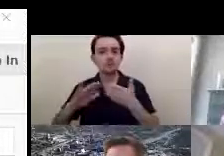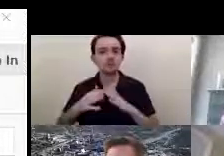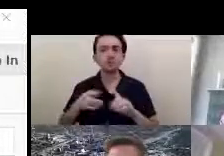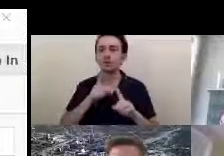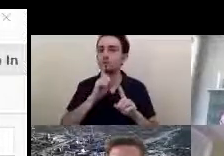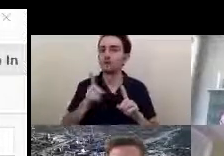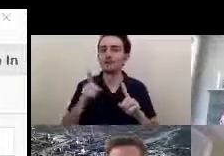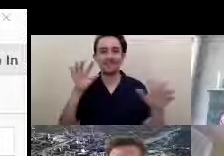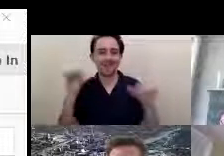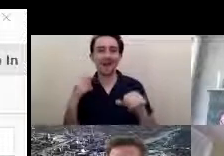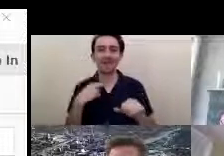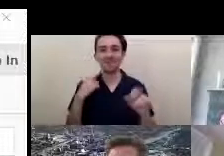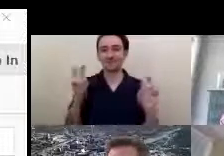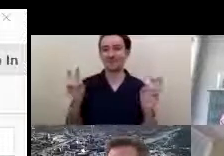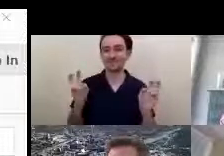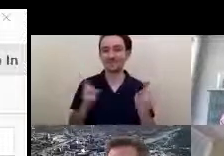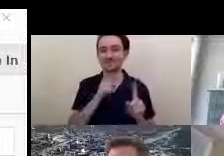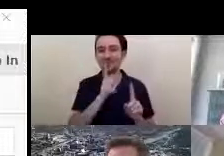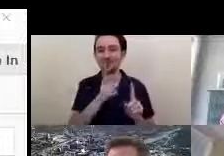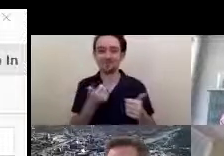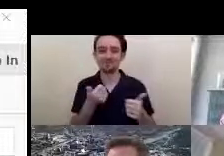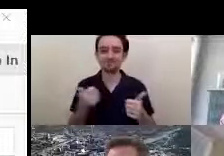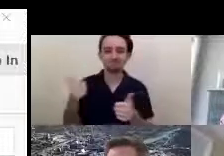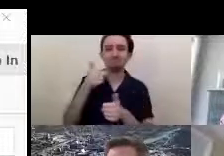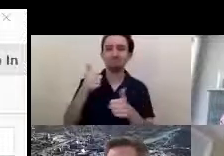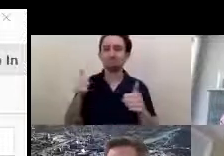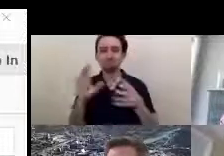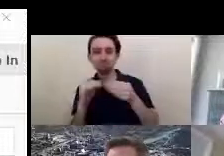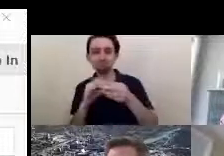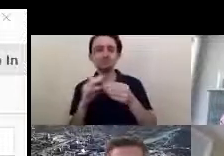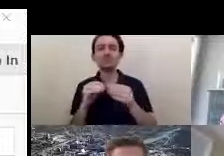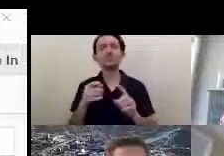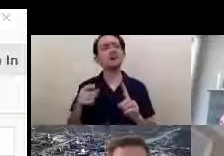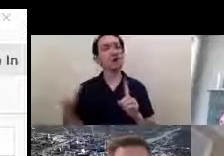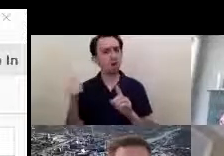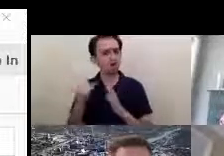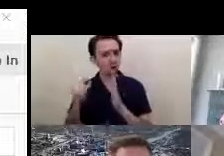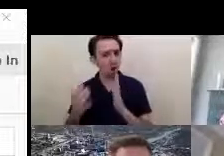individual artists working in the community at their craft, who were busy trying to not only